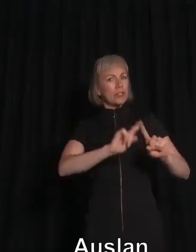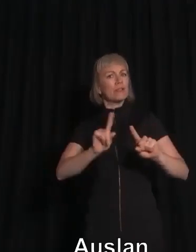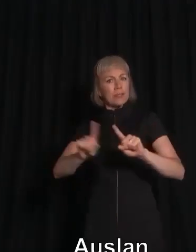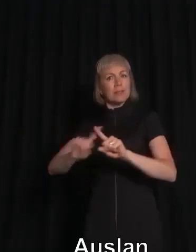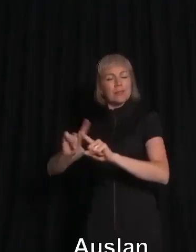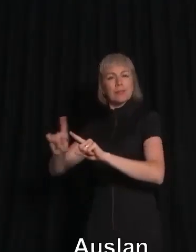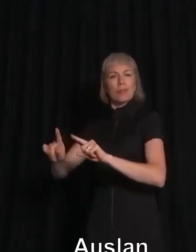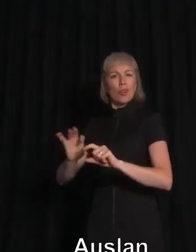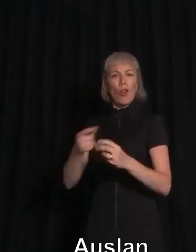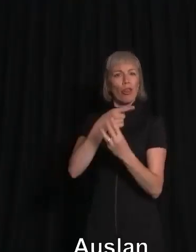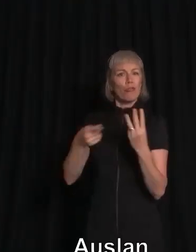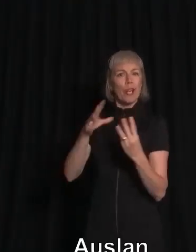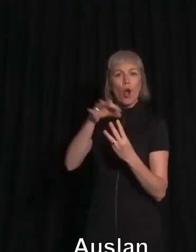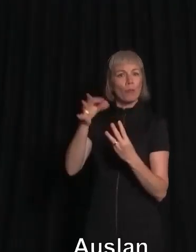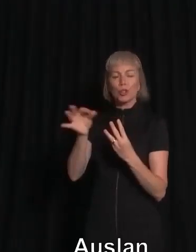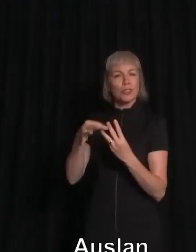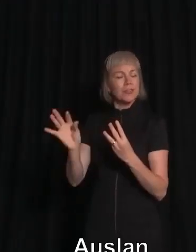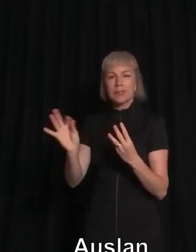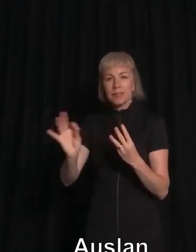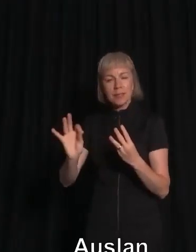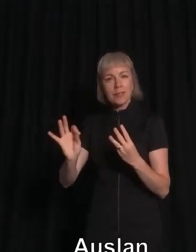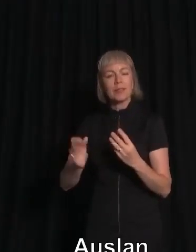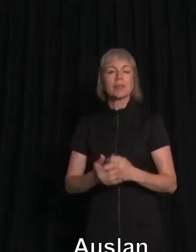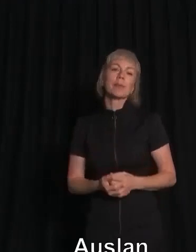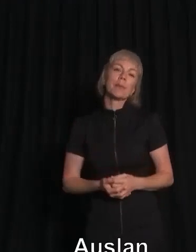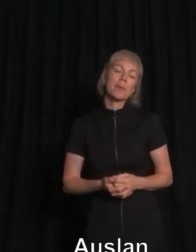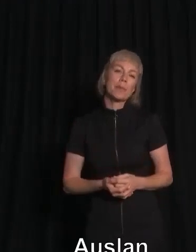in terms of the good work that's going on,